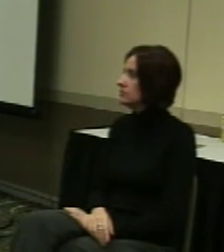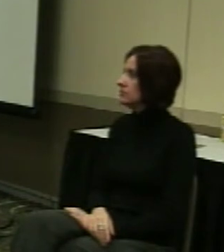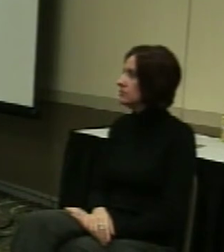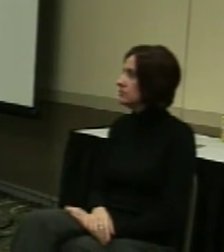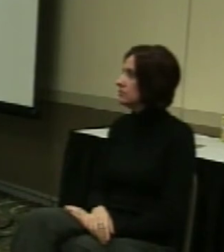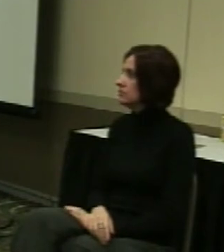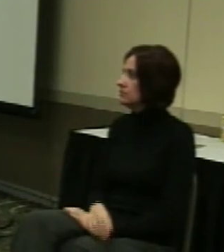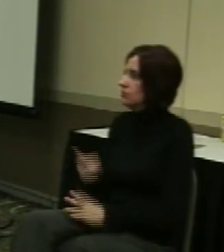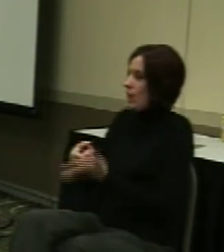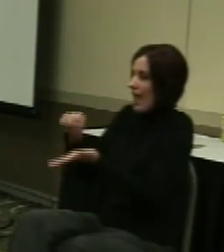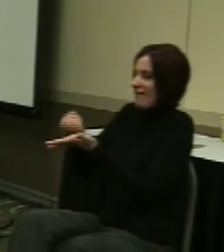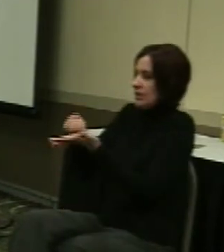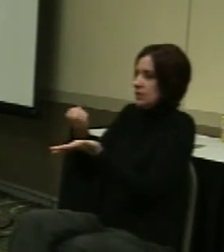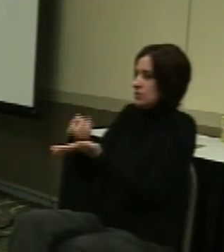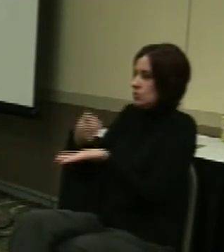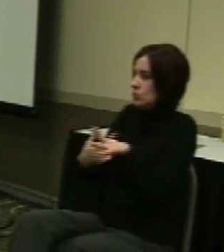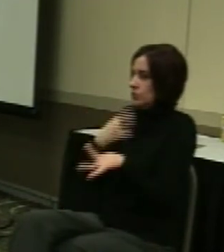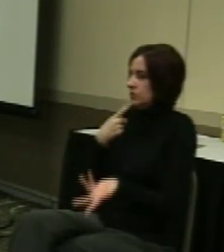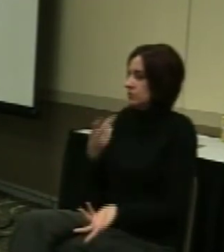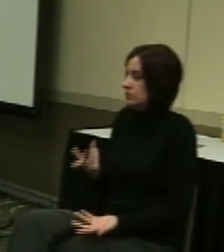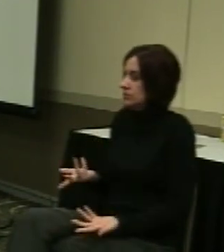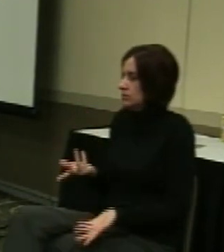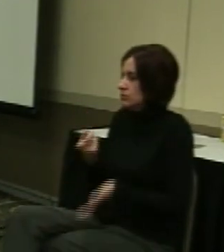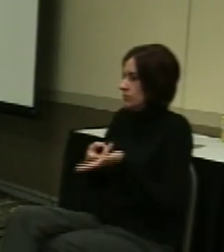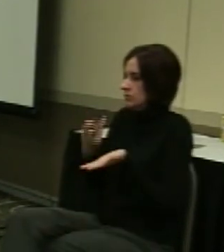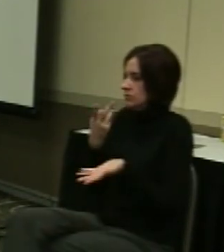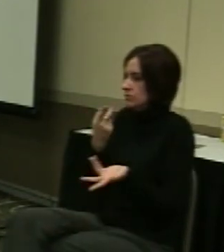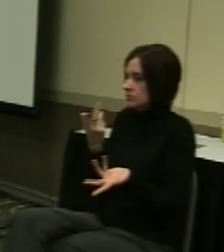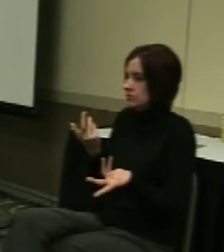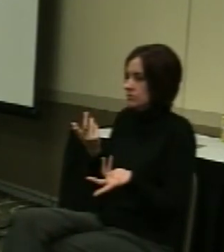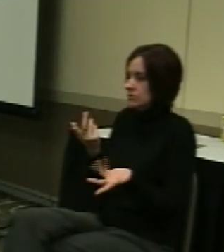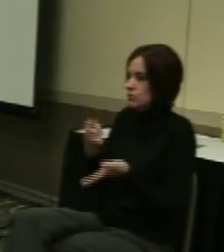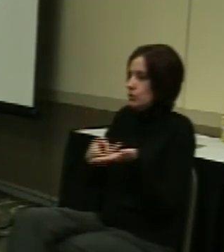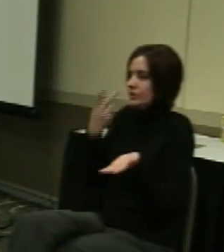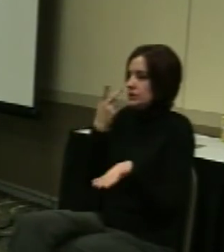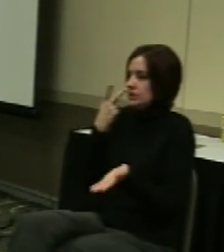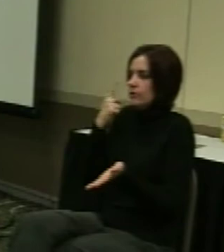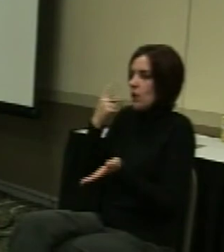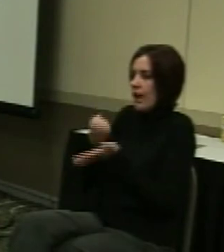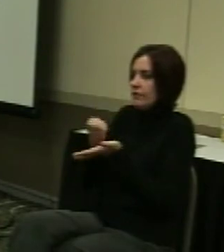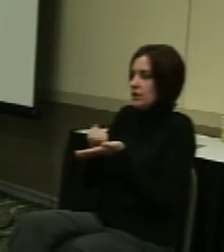What's the evidence telling us? The evidence tells us what?